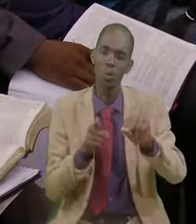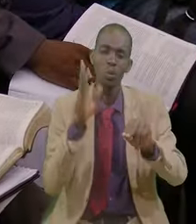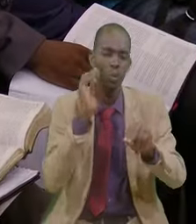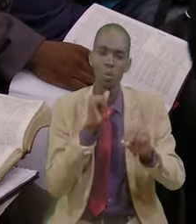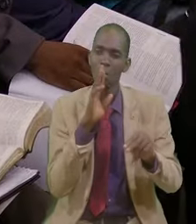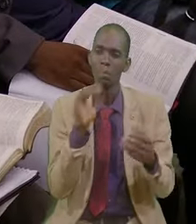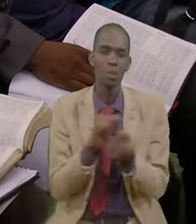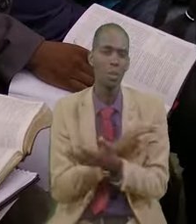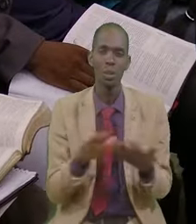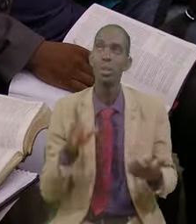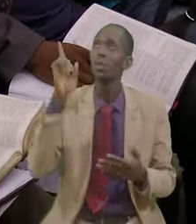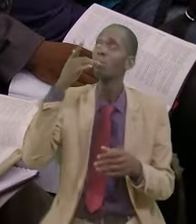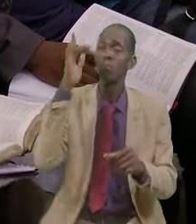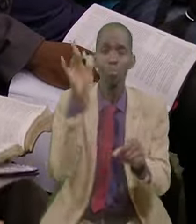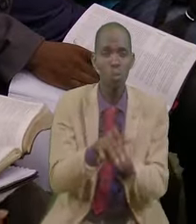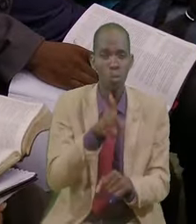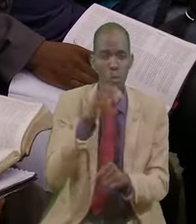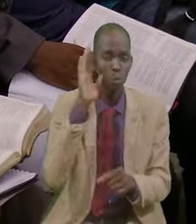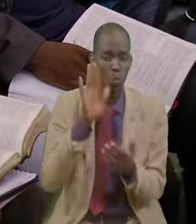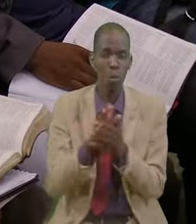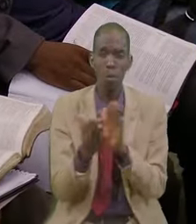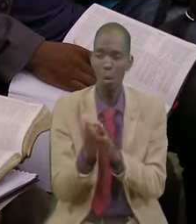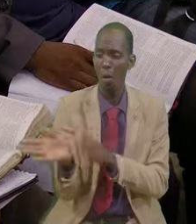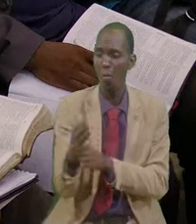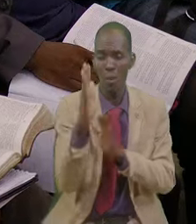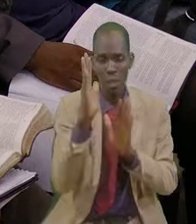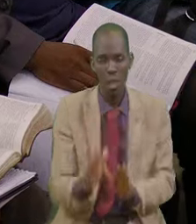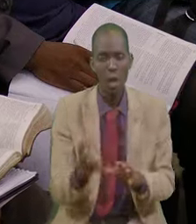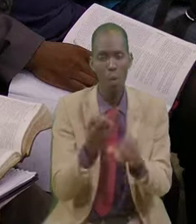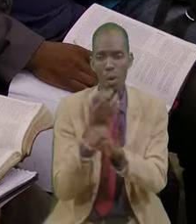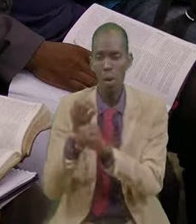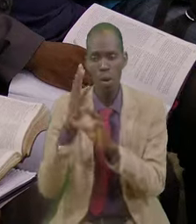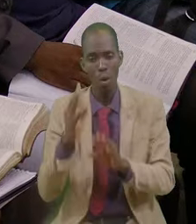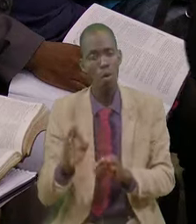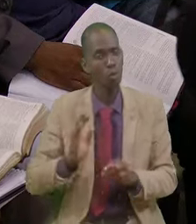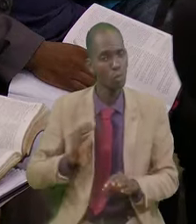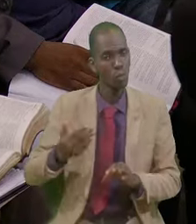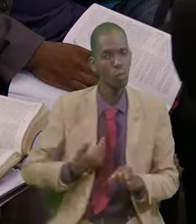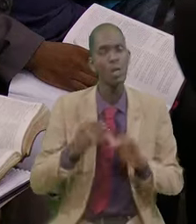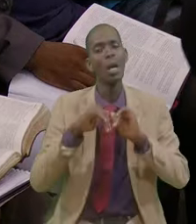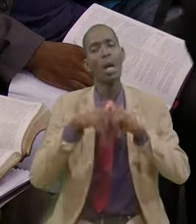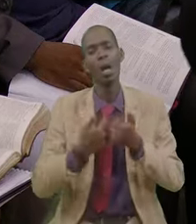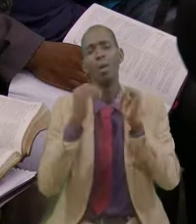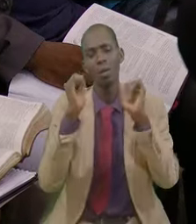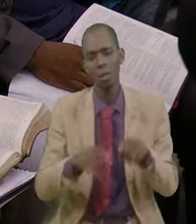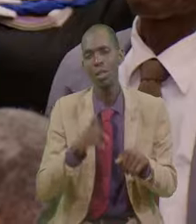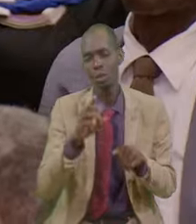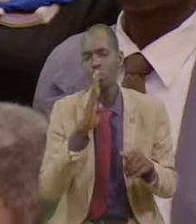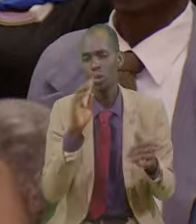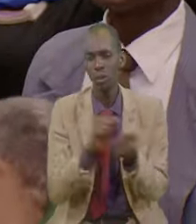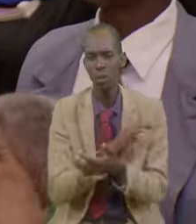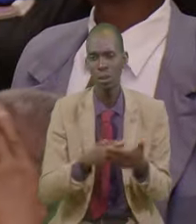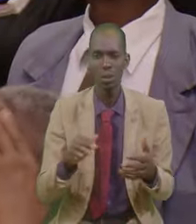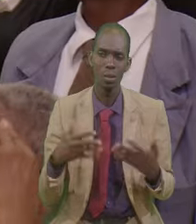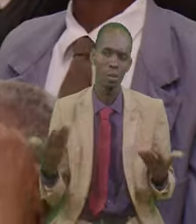you, I will make you fishers of men. You cannot perish. He said, you are going to reign over the 12 tribes of Israel. You cannot perish. He